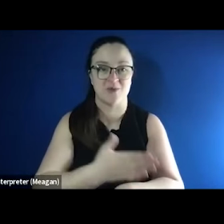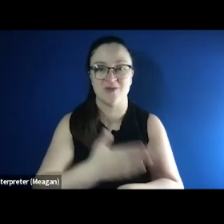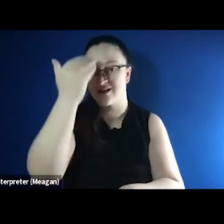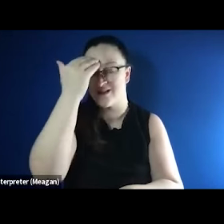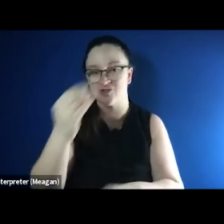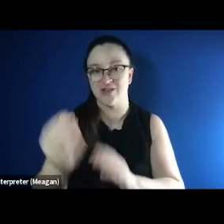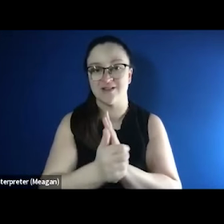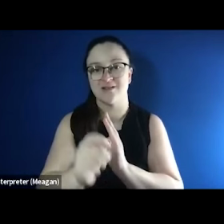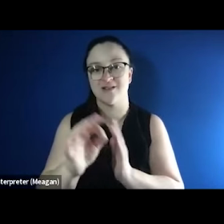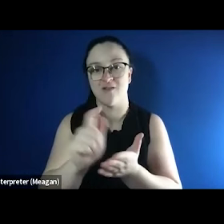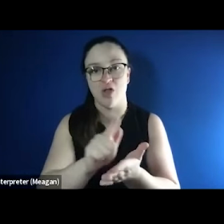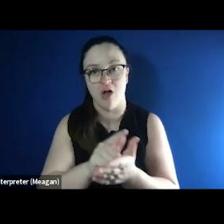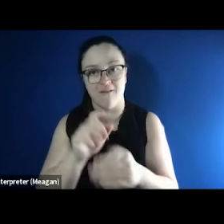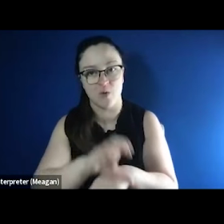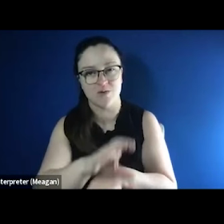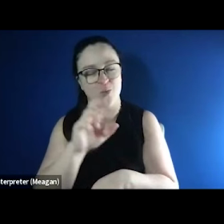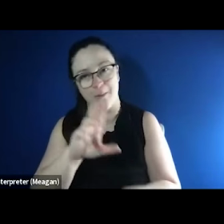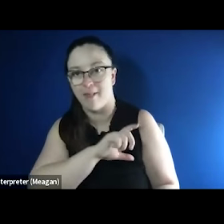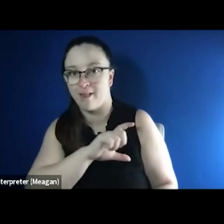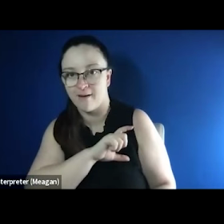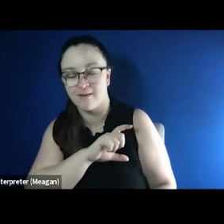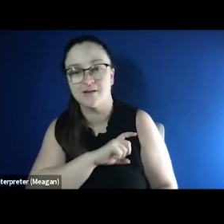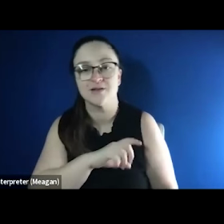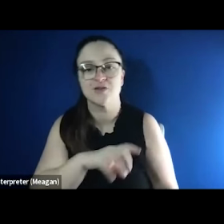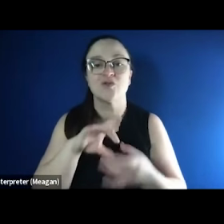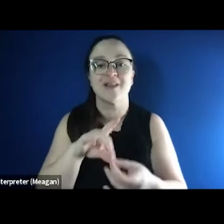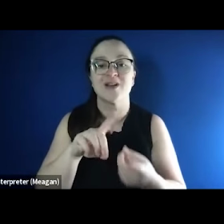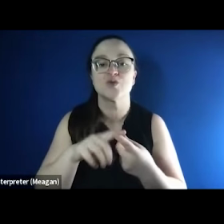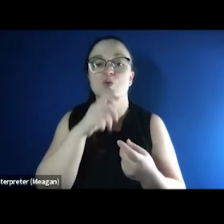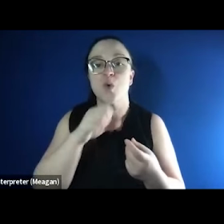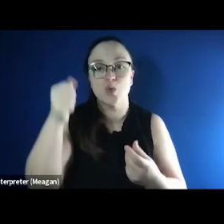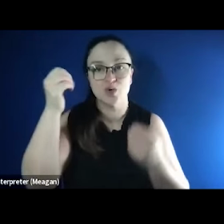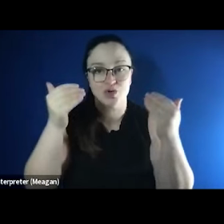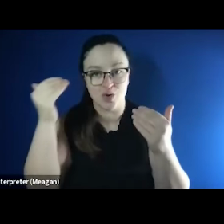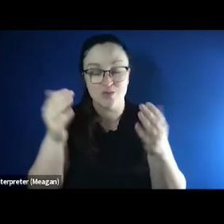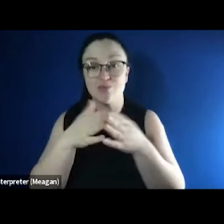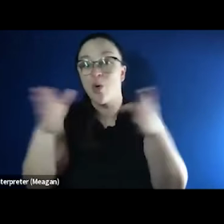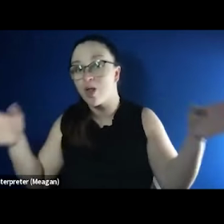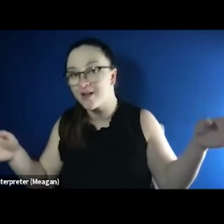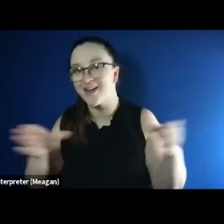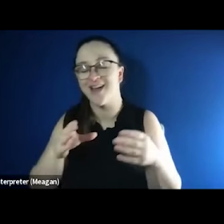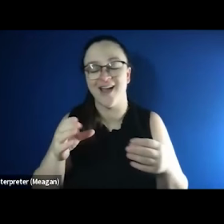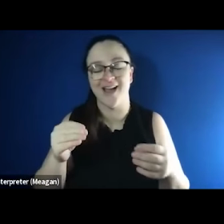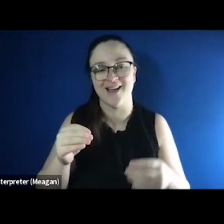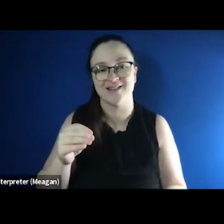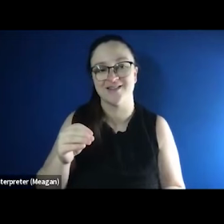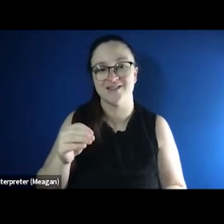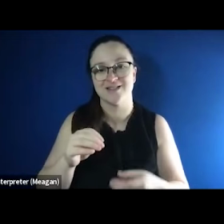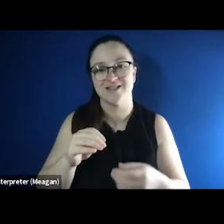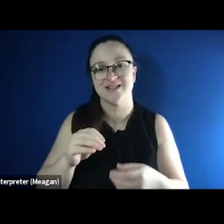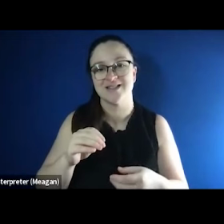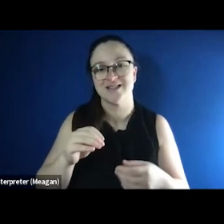skills of law enforcement or police surrounding older adulthood broadly and Alzheimer's disease and related dementias more